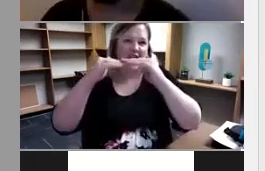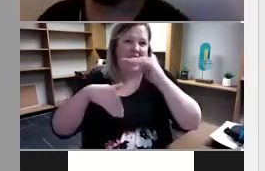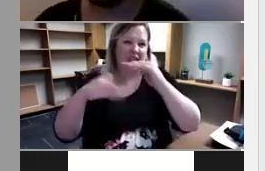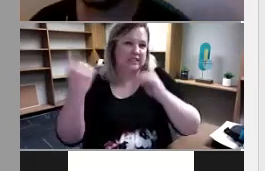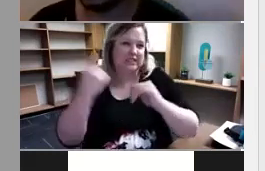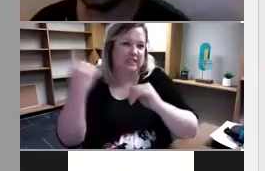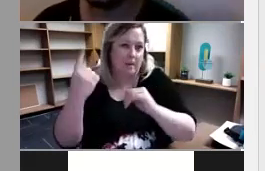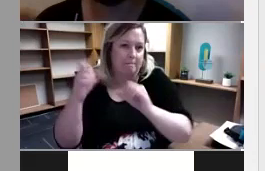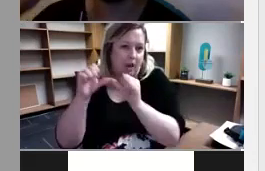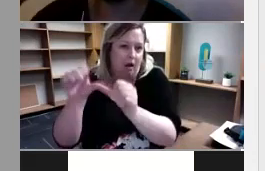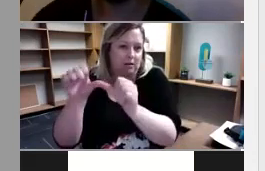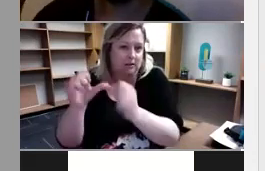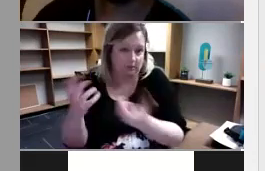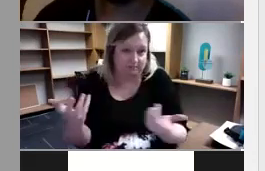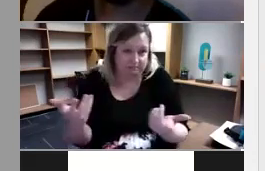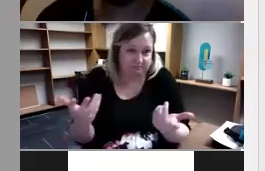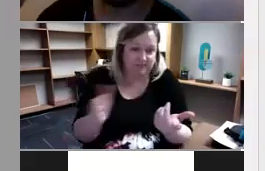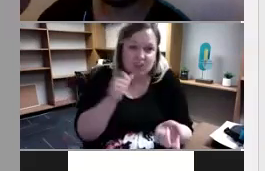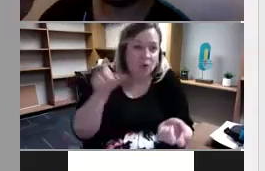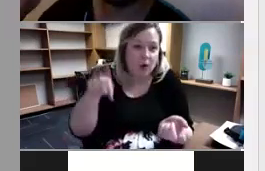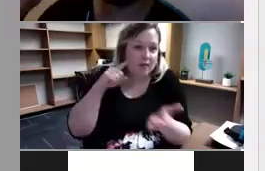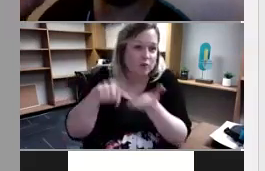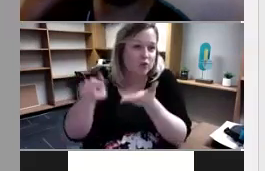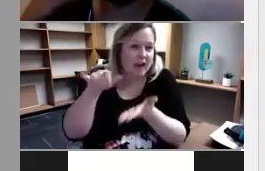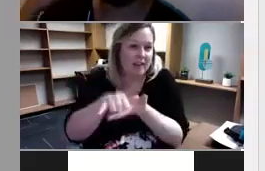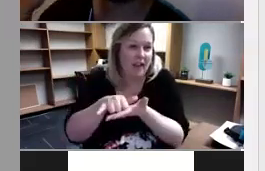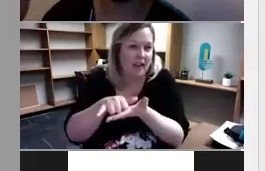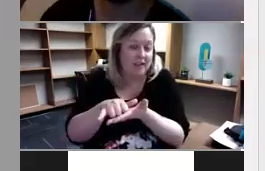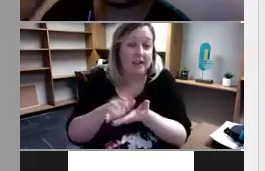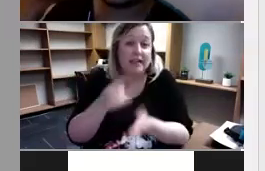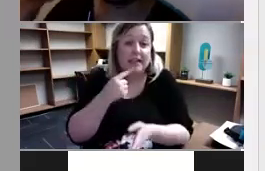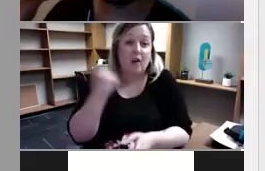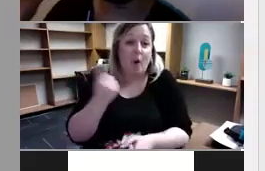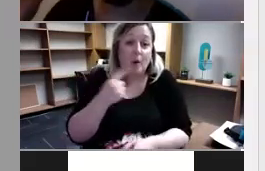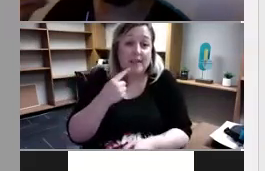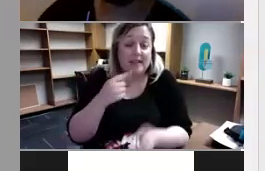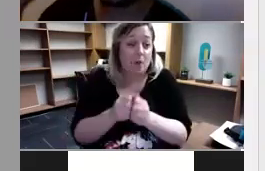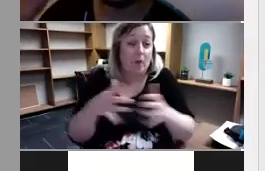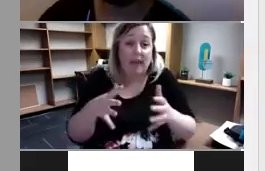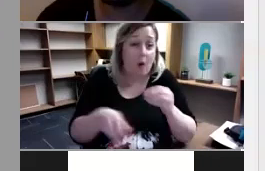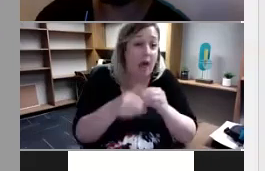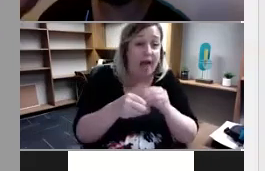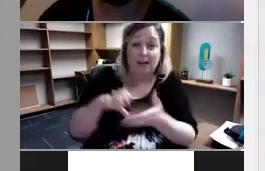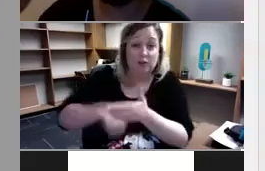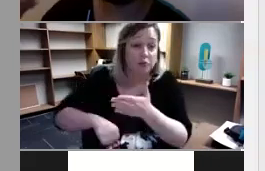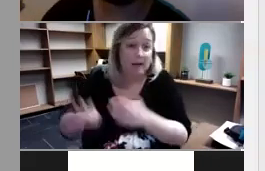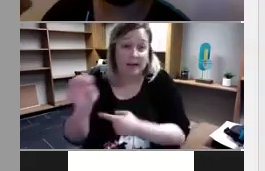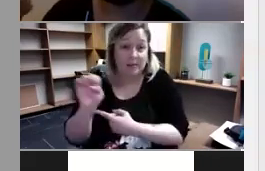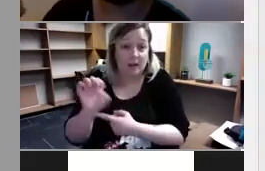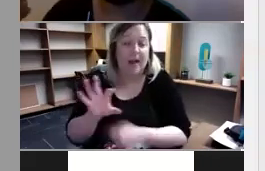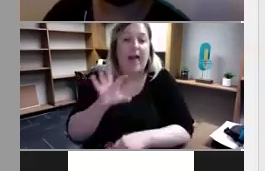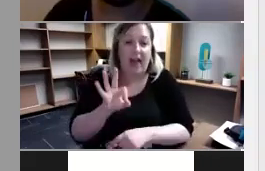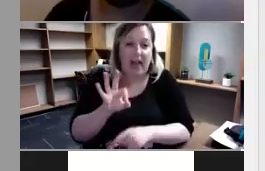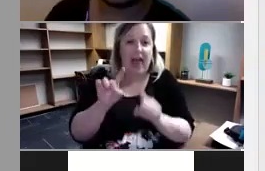to check for that particular thing, because it always says that without even adding or subtracting an epsilon, f of n needs to be